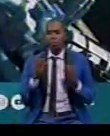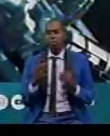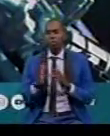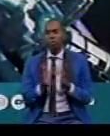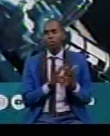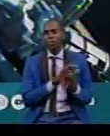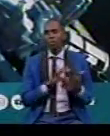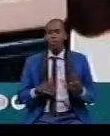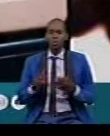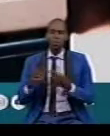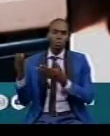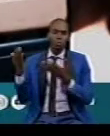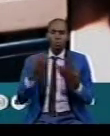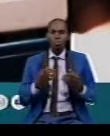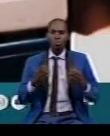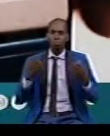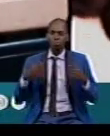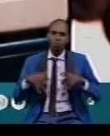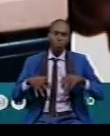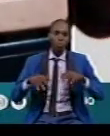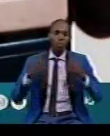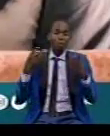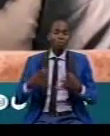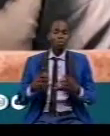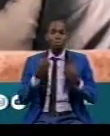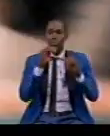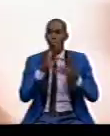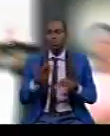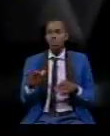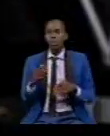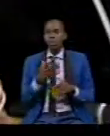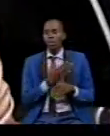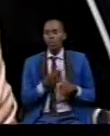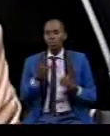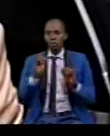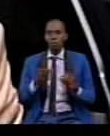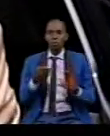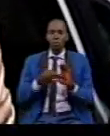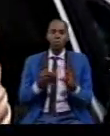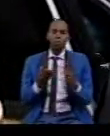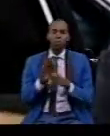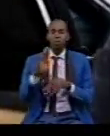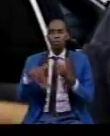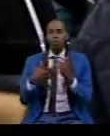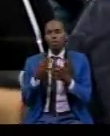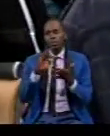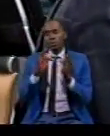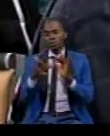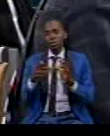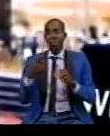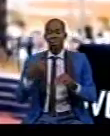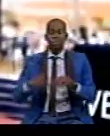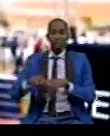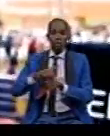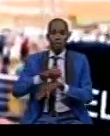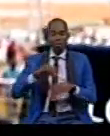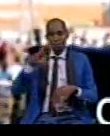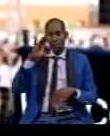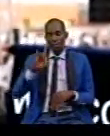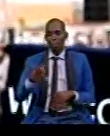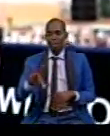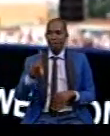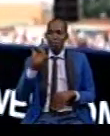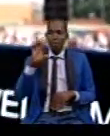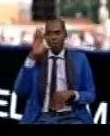he said of a child, that child, that son of that father had been suffering for a